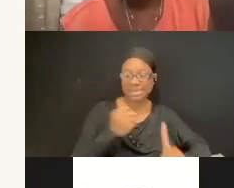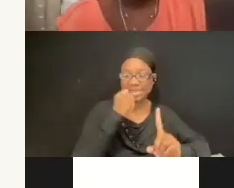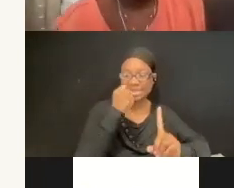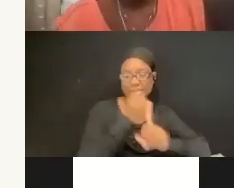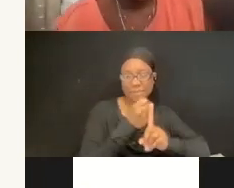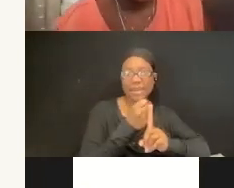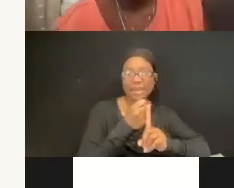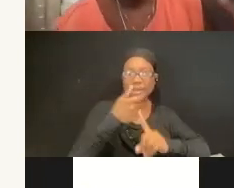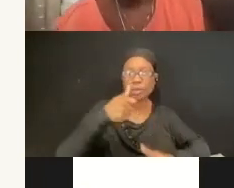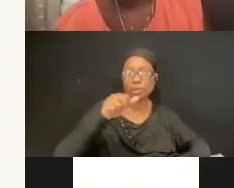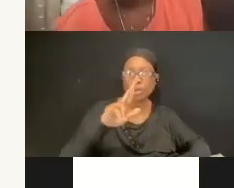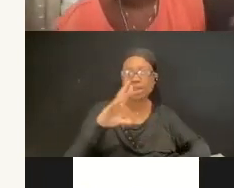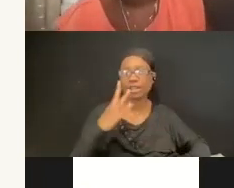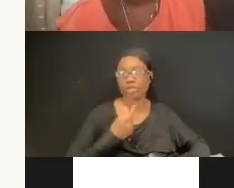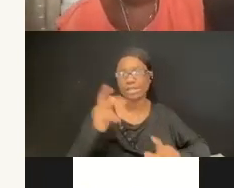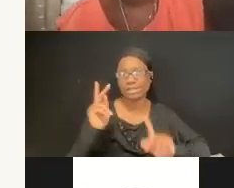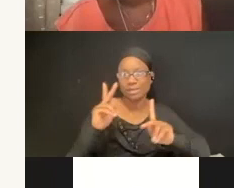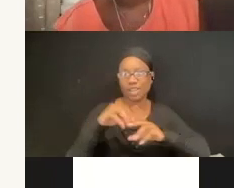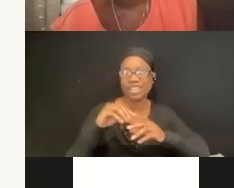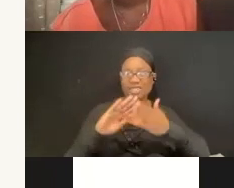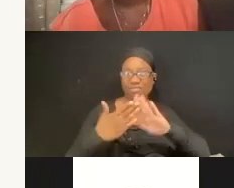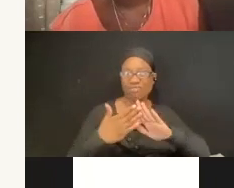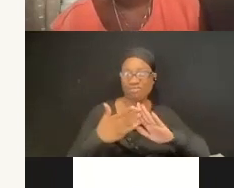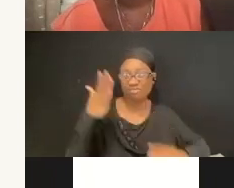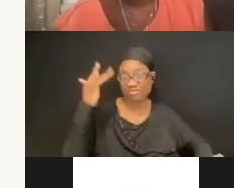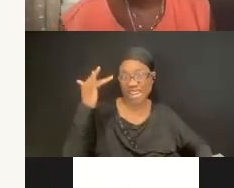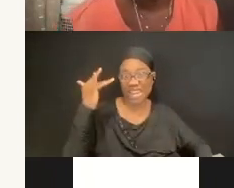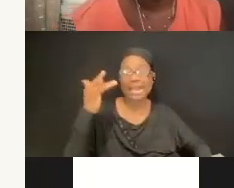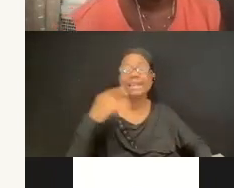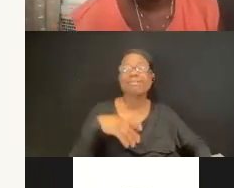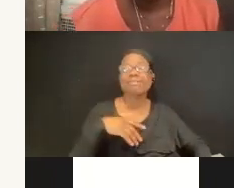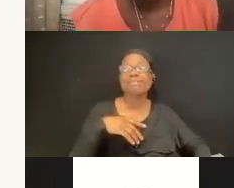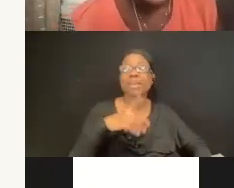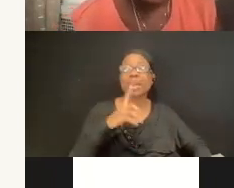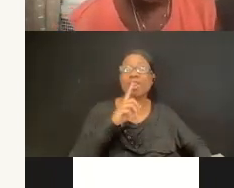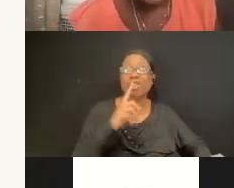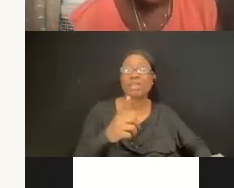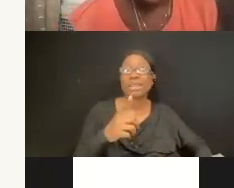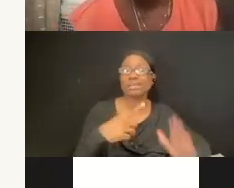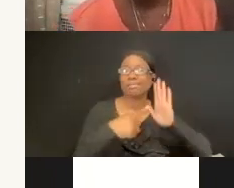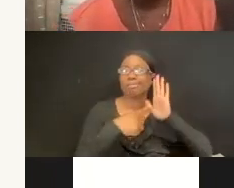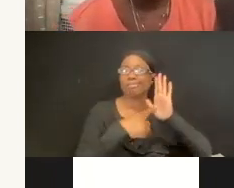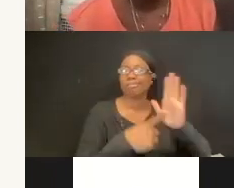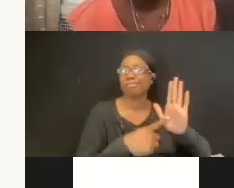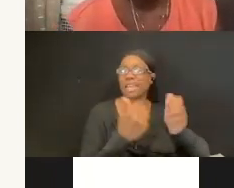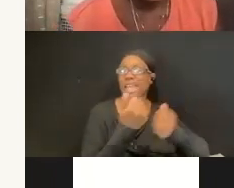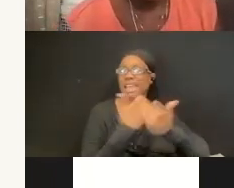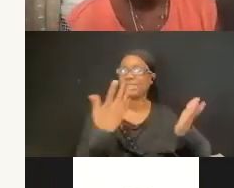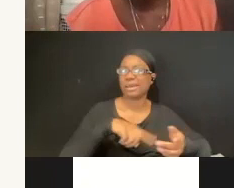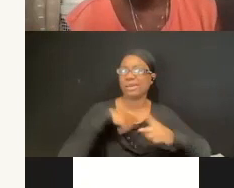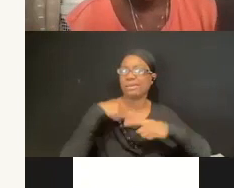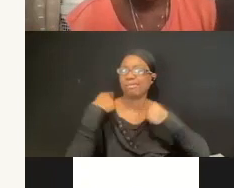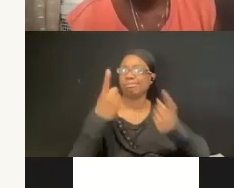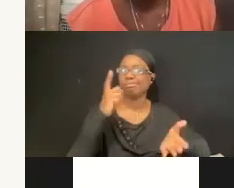community, because for us, it was kind of a culmination of the really things that we always already see in our community